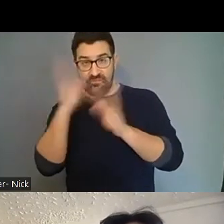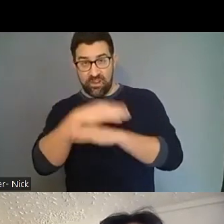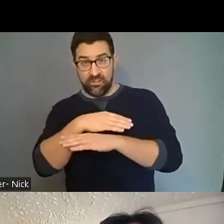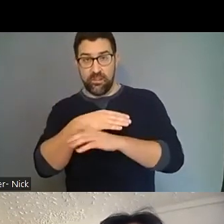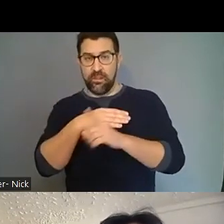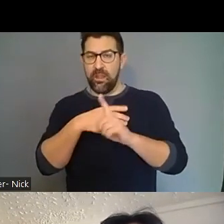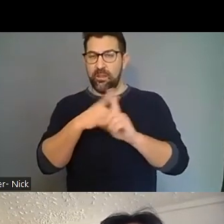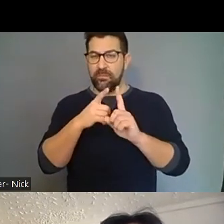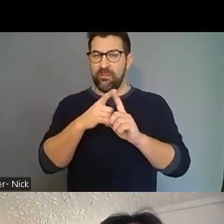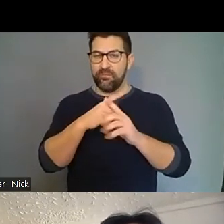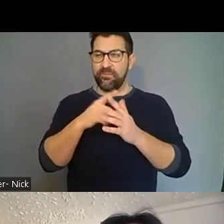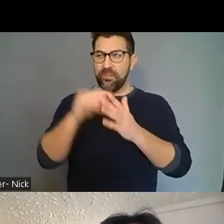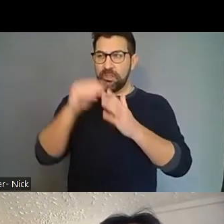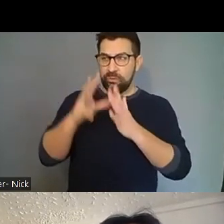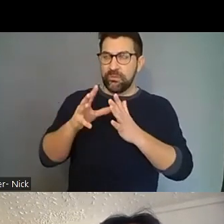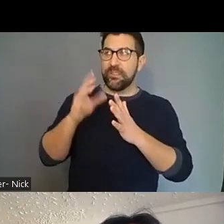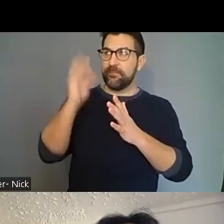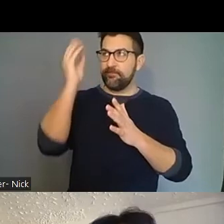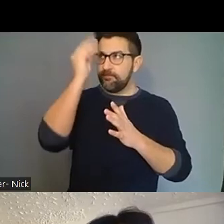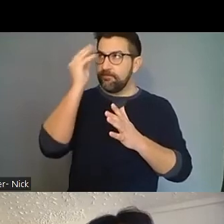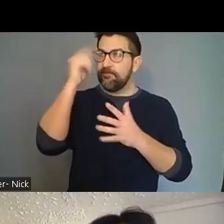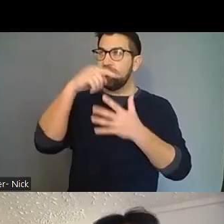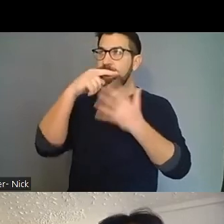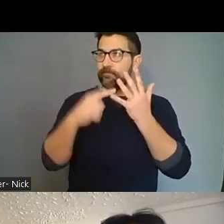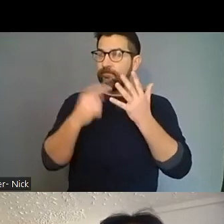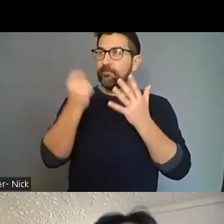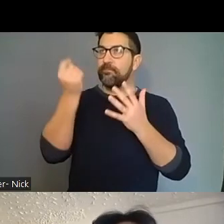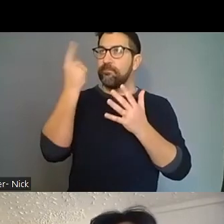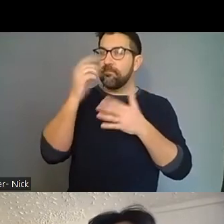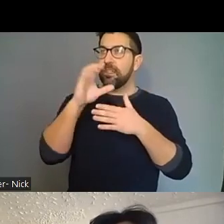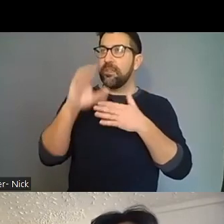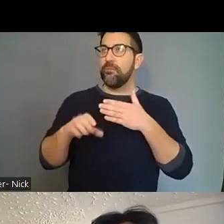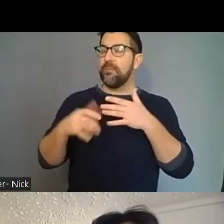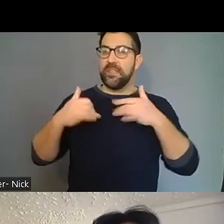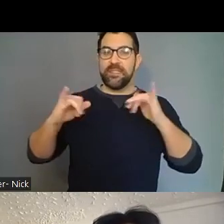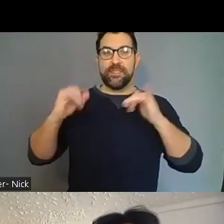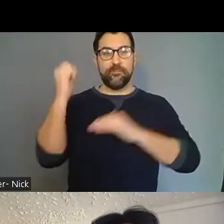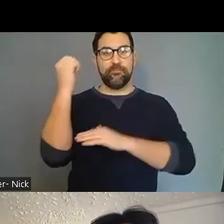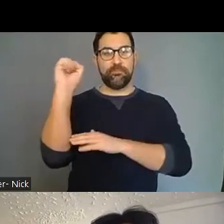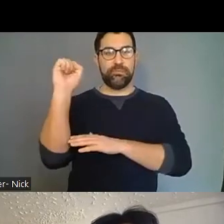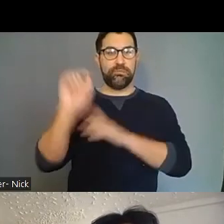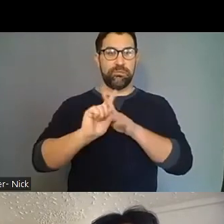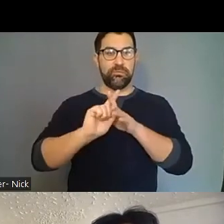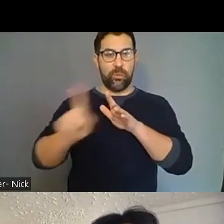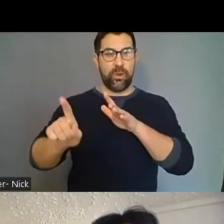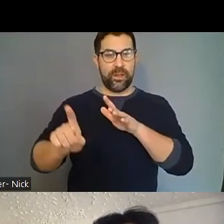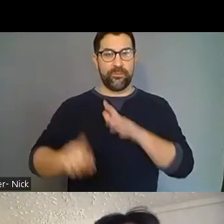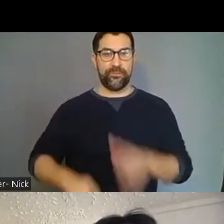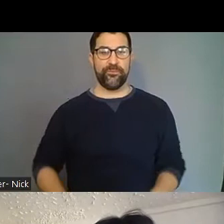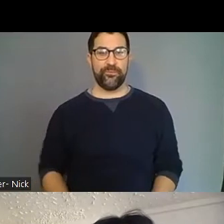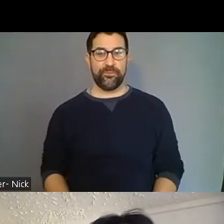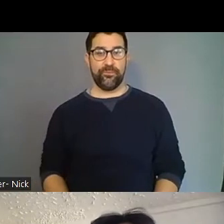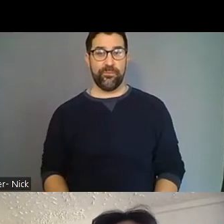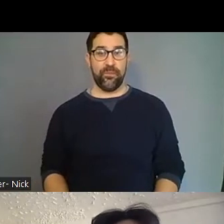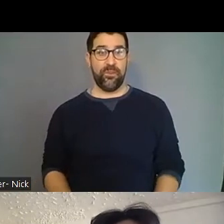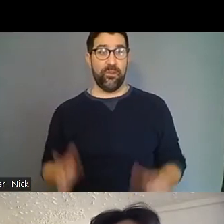all things that the students that walked out, they understood, and yet they still did that because there was nothing